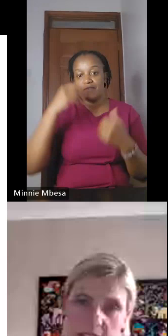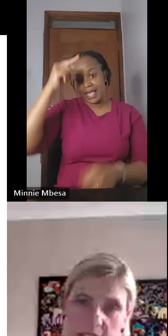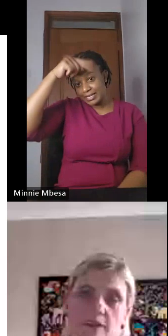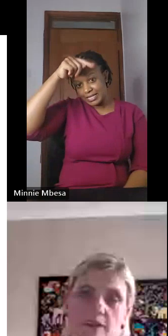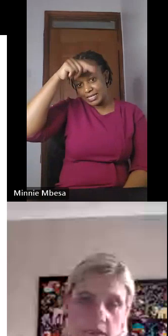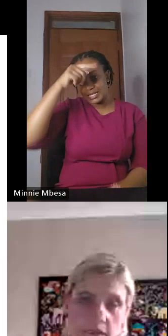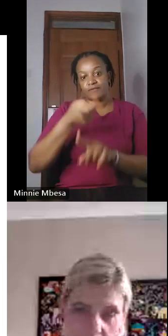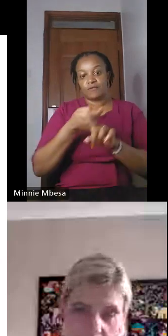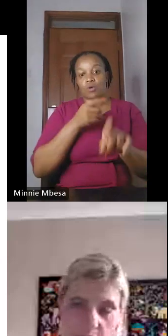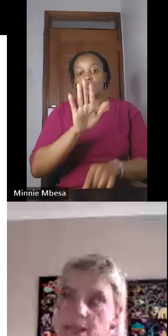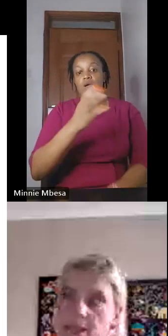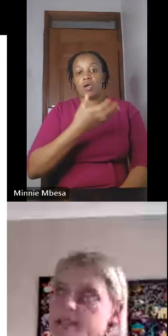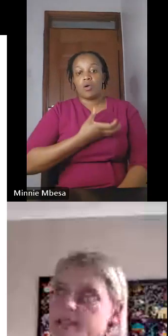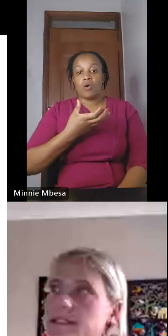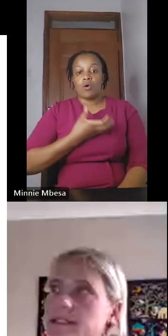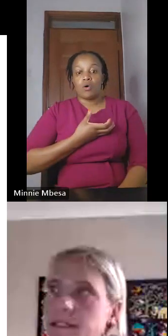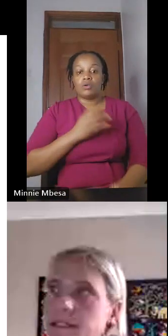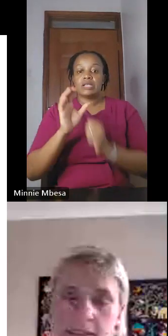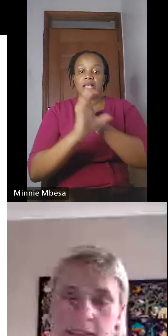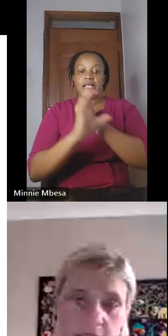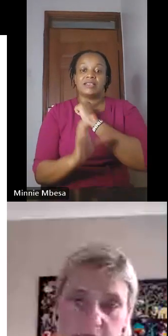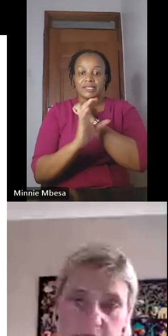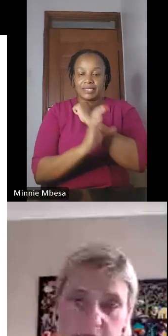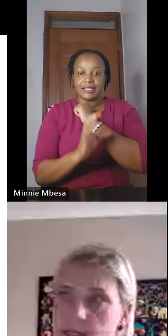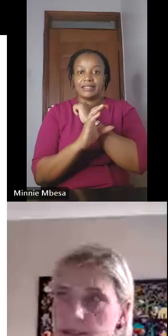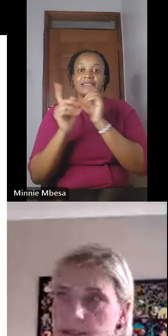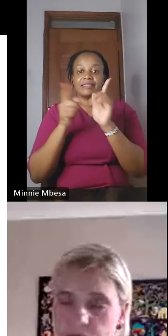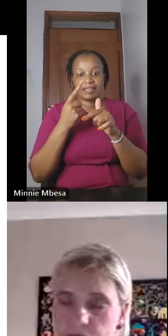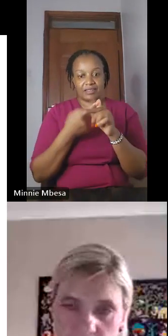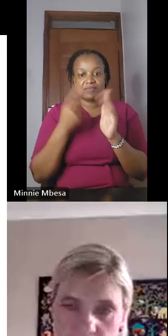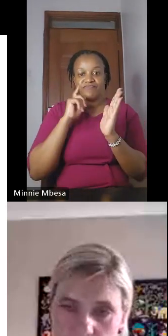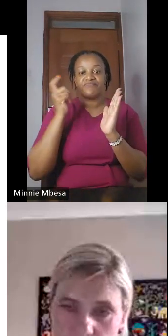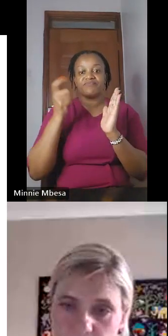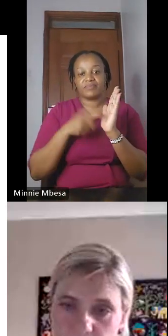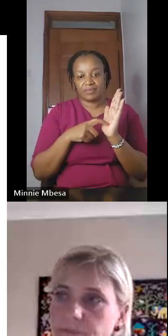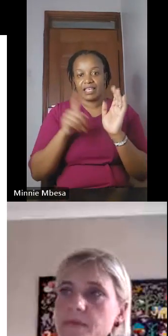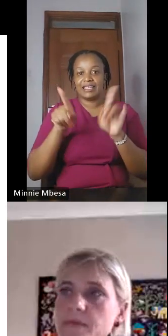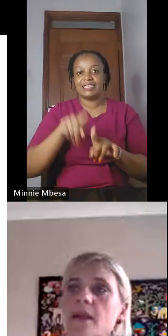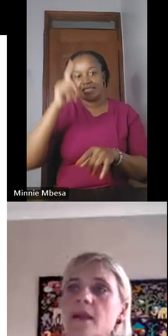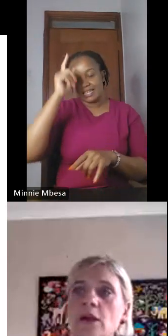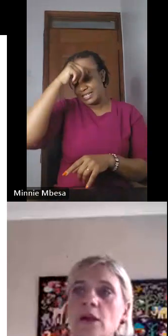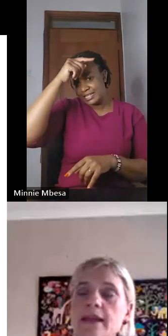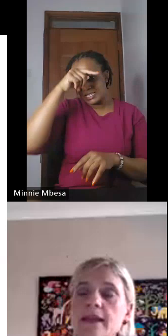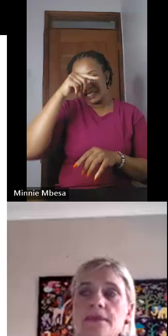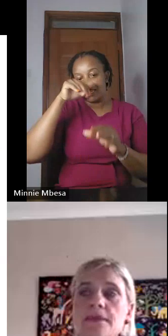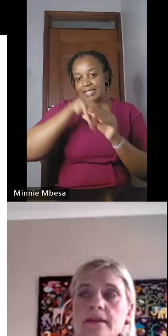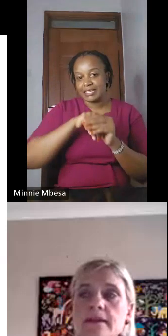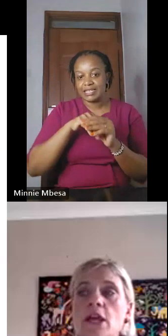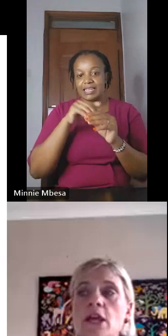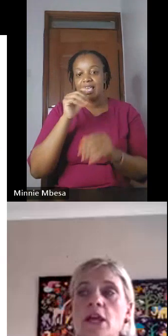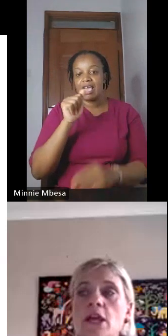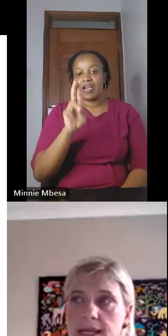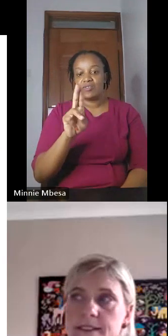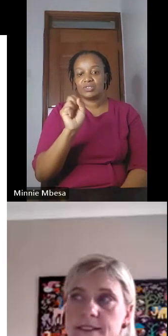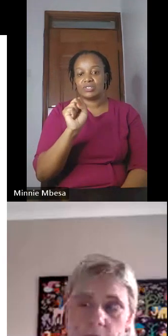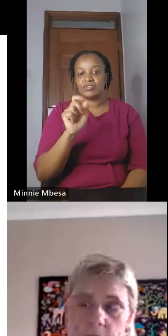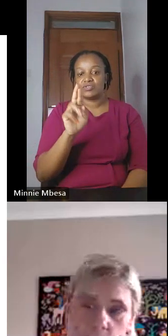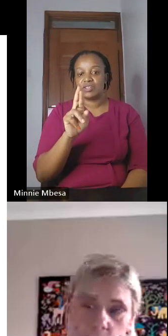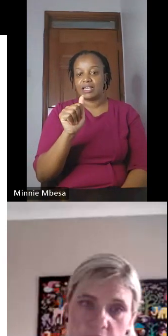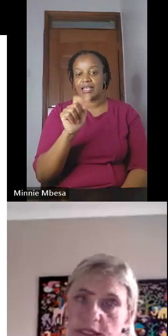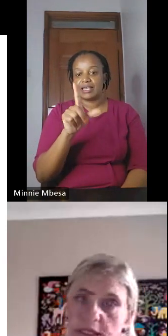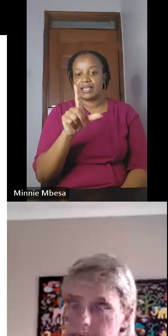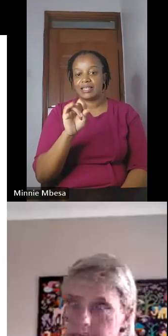a bachelor's degree, it would be considered an undergraduate degree in Australia. Okay, and then you